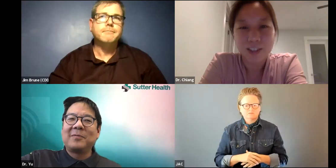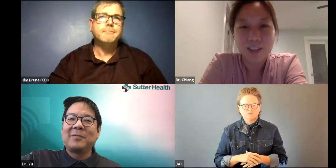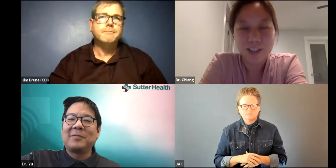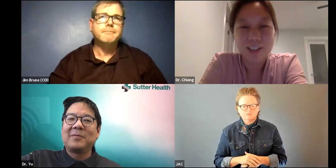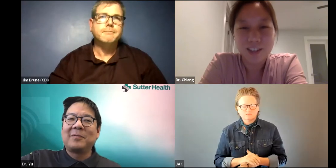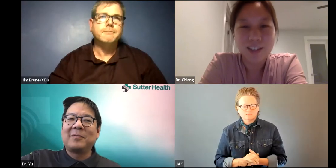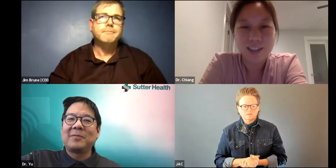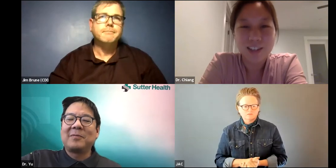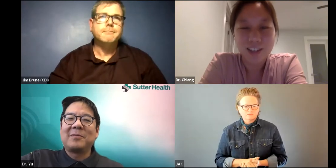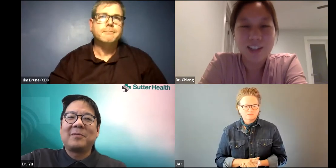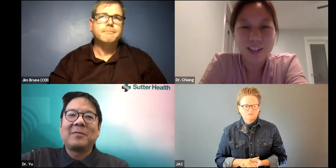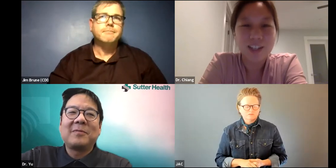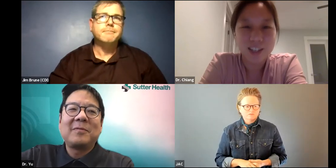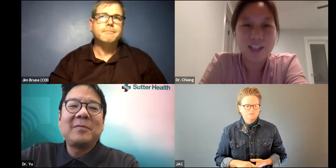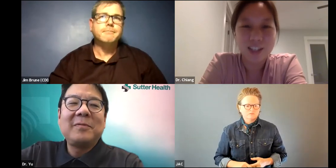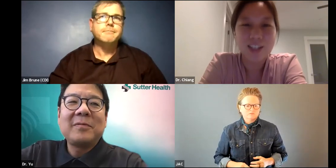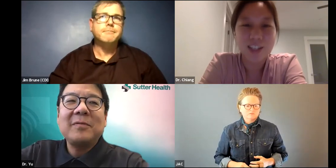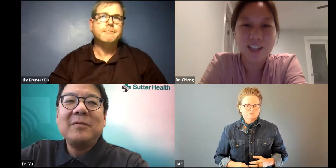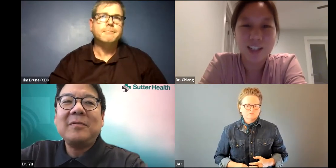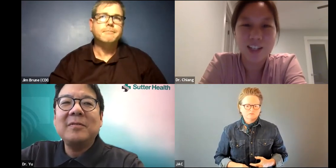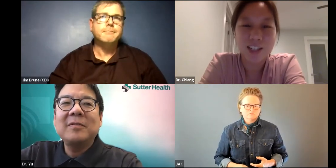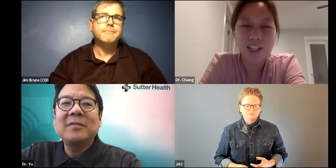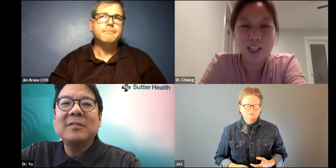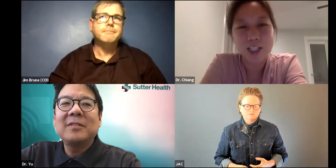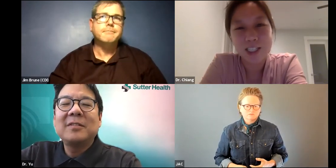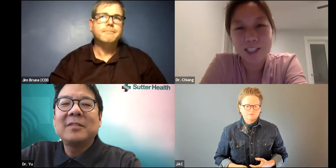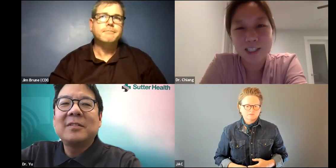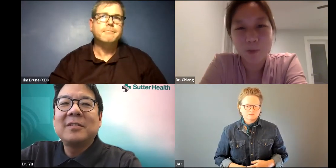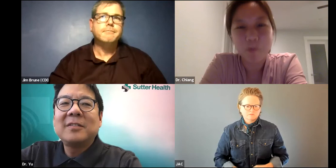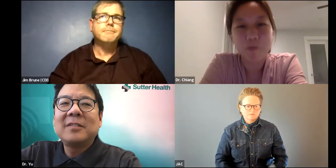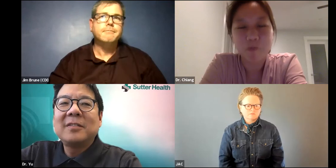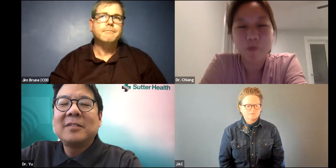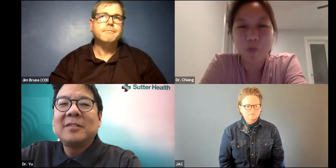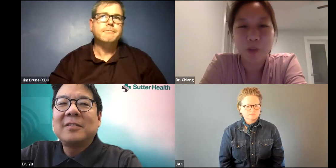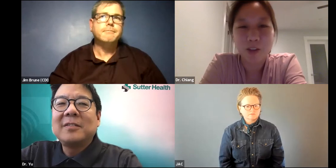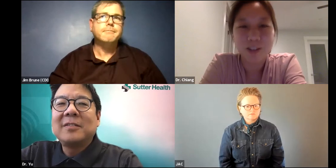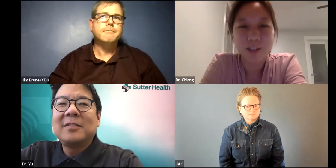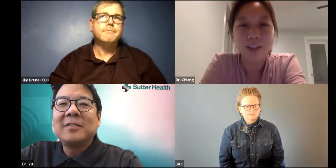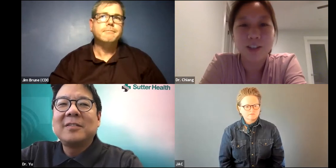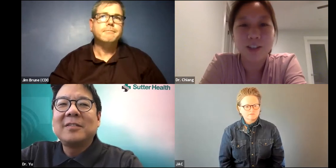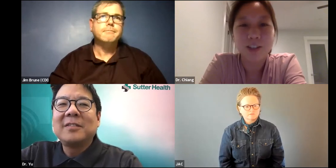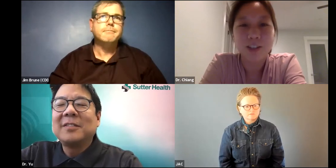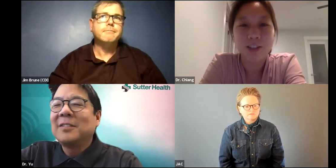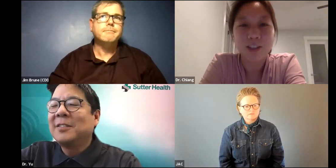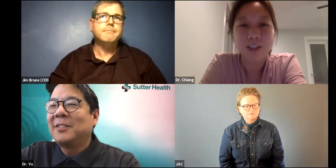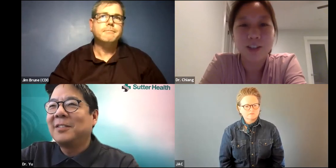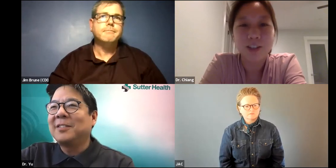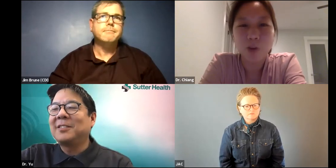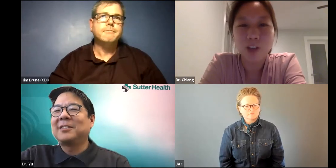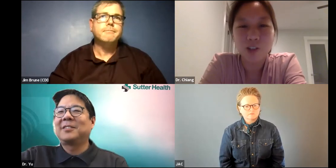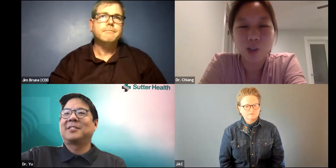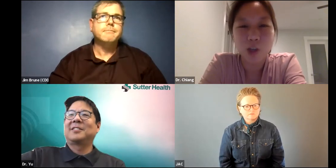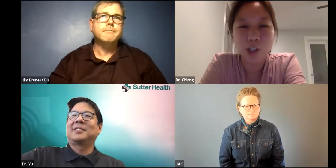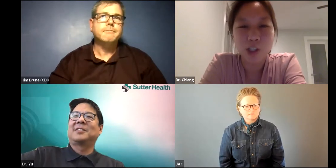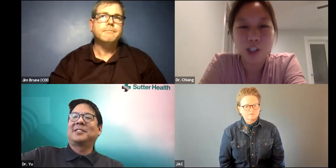Or were they the same? Did you guys both experience the same side effects, or what's your personal take on that? Yeah, I guess we can